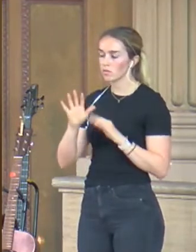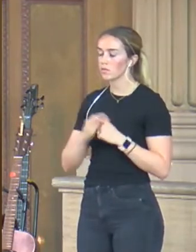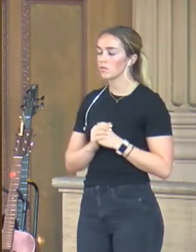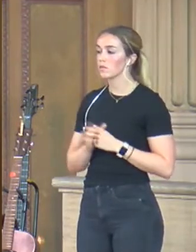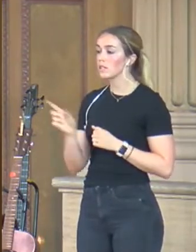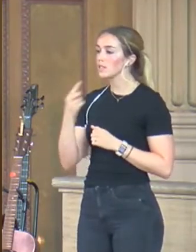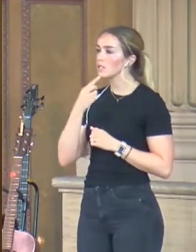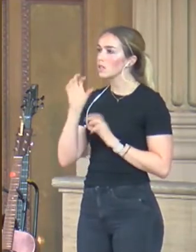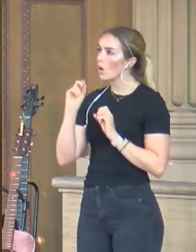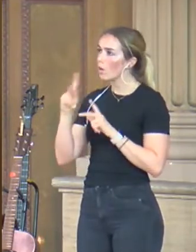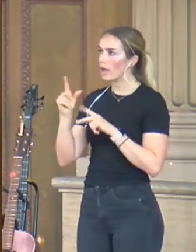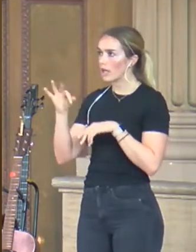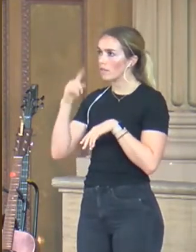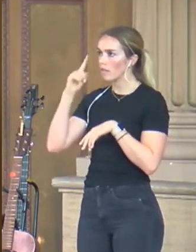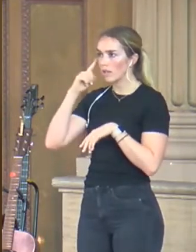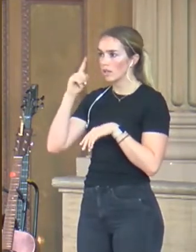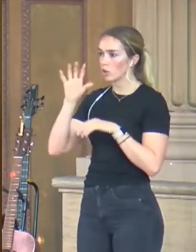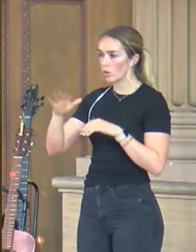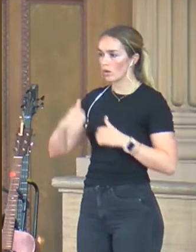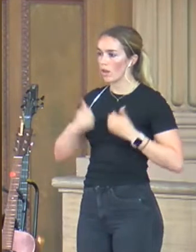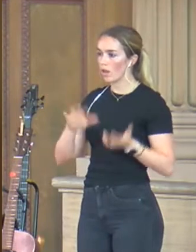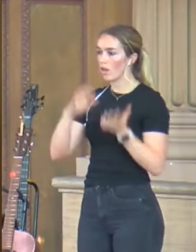He says, cry to me when you're totally undone.